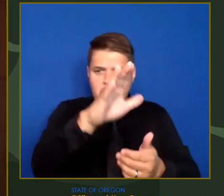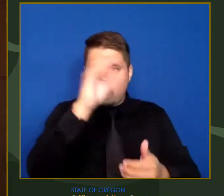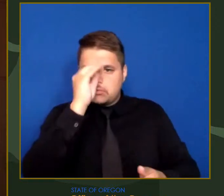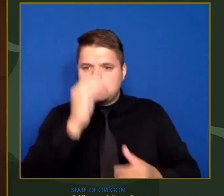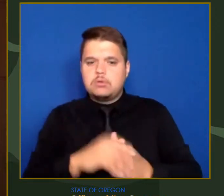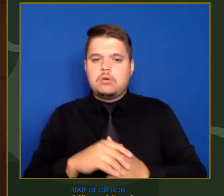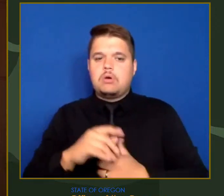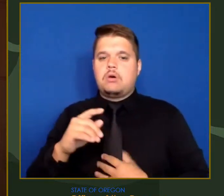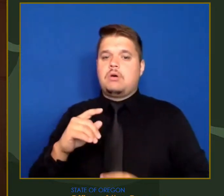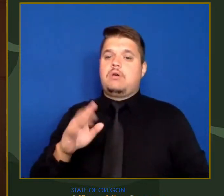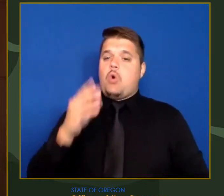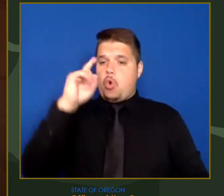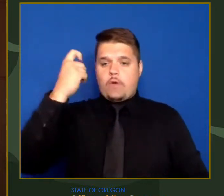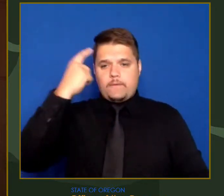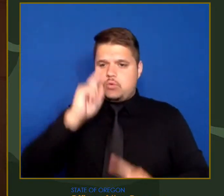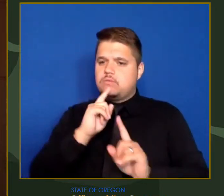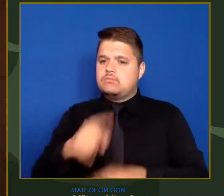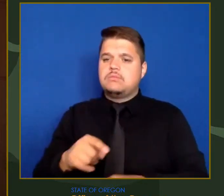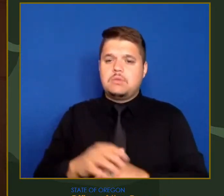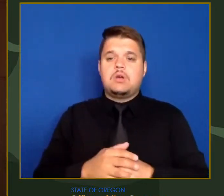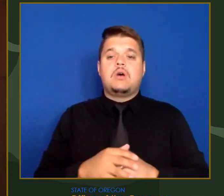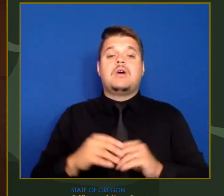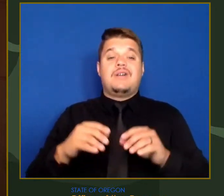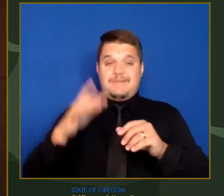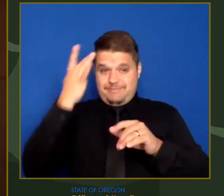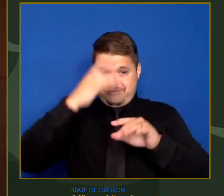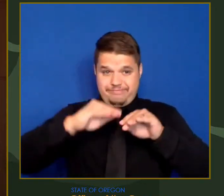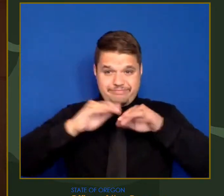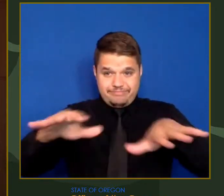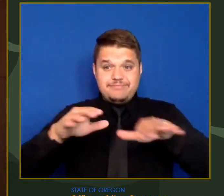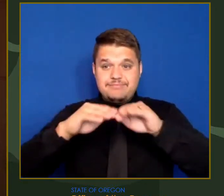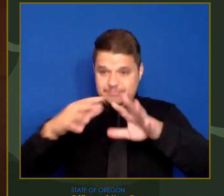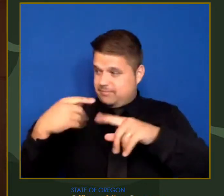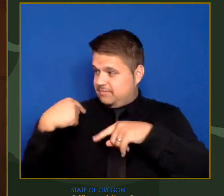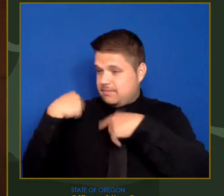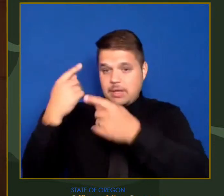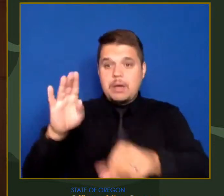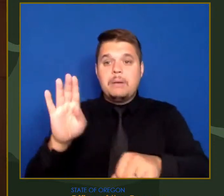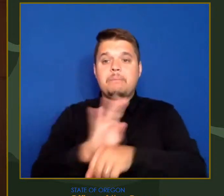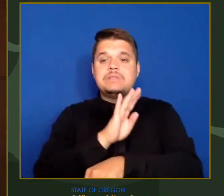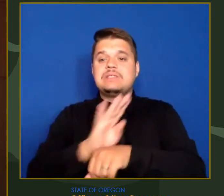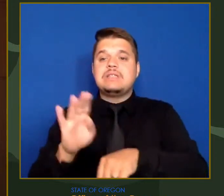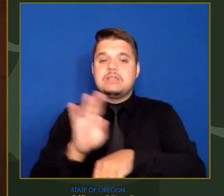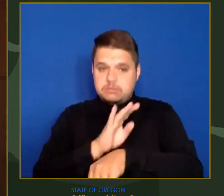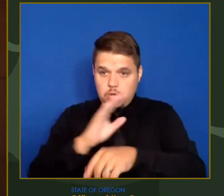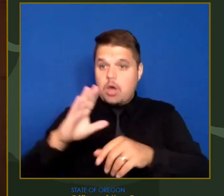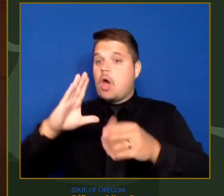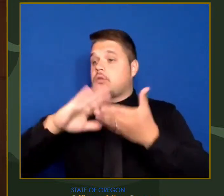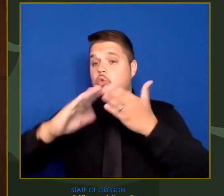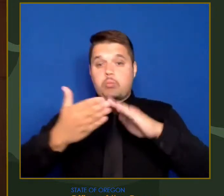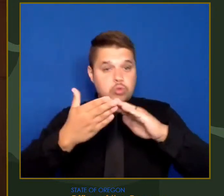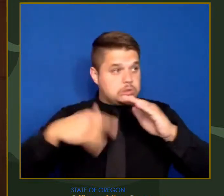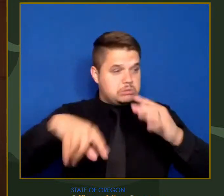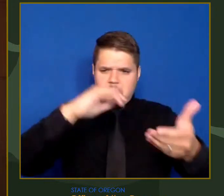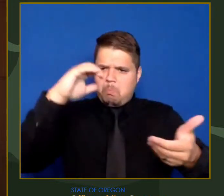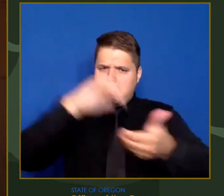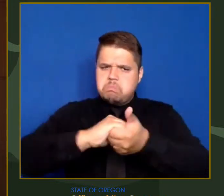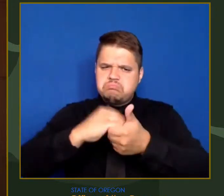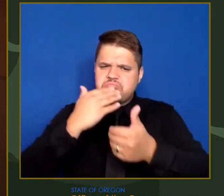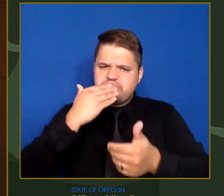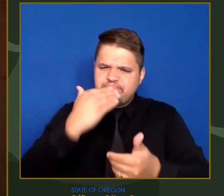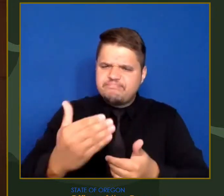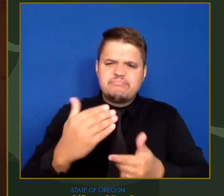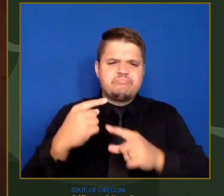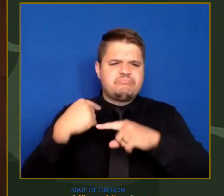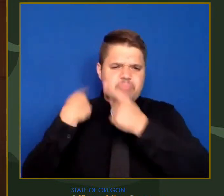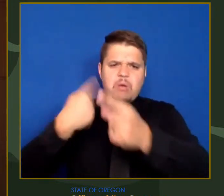the business community has been a tremendous partner in this effort. They have taken extraordinary steps to